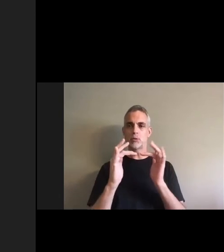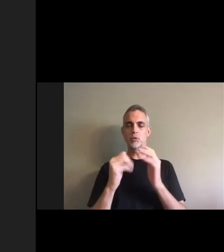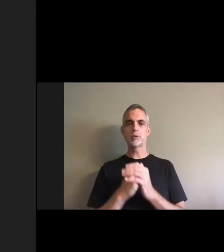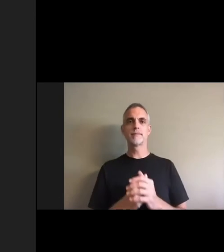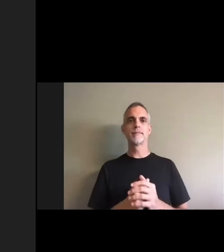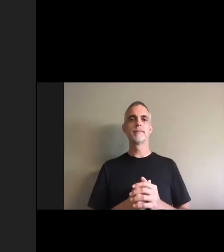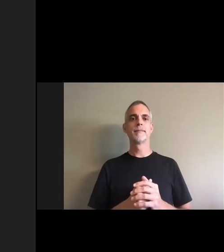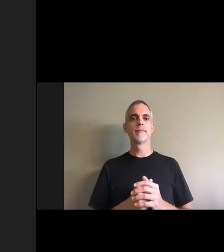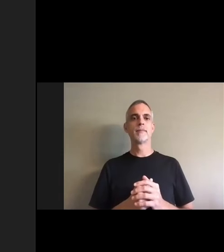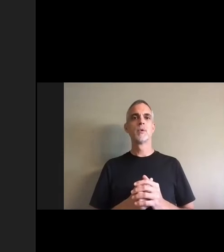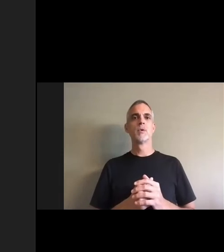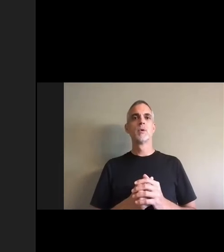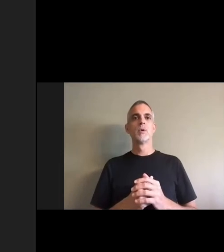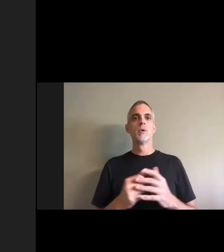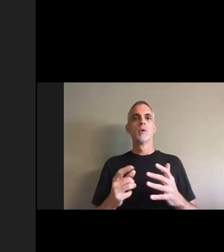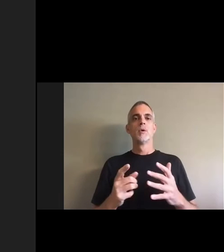social media,